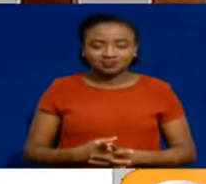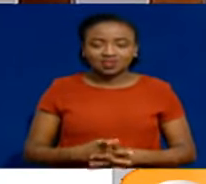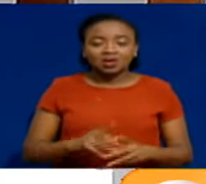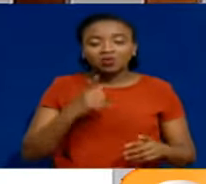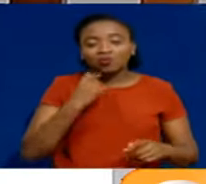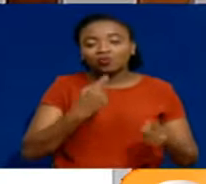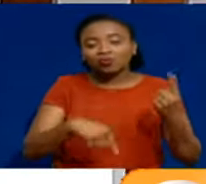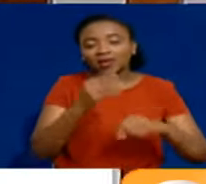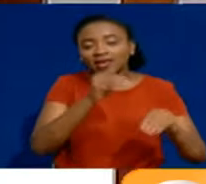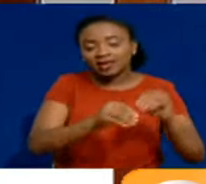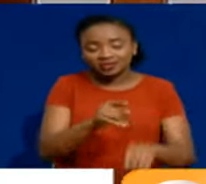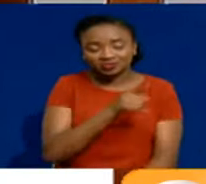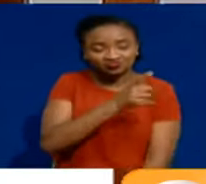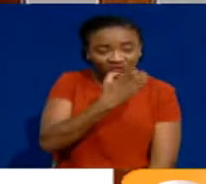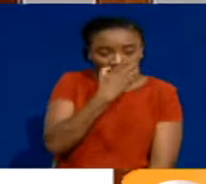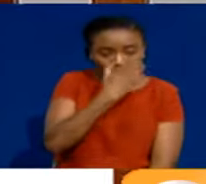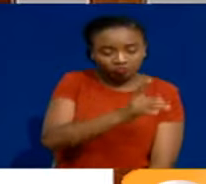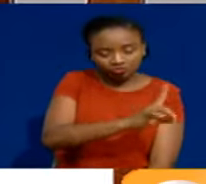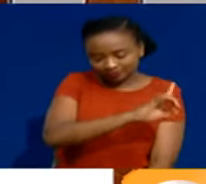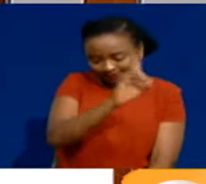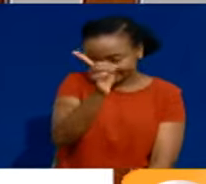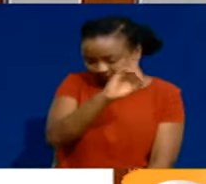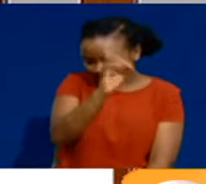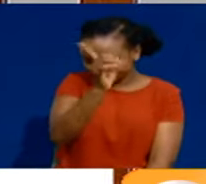Ruto. That one I'm emphatic.